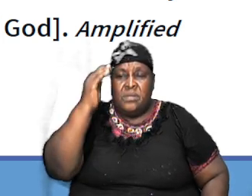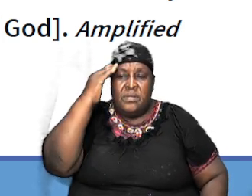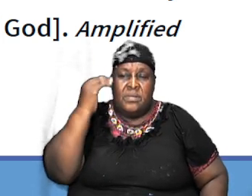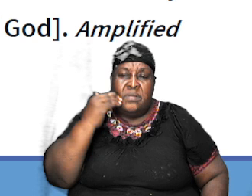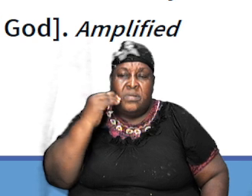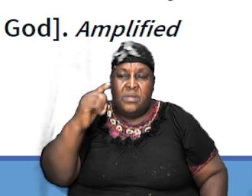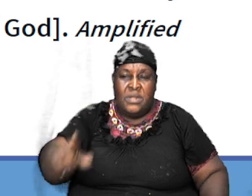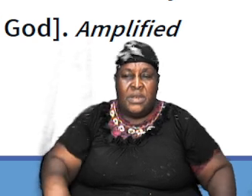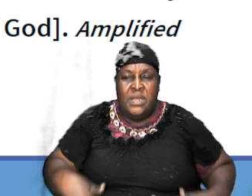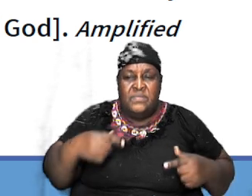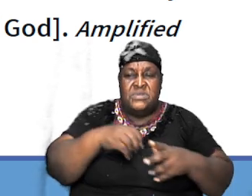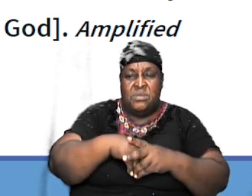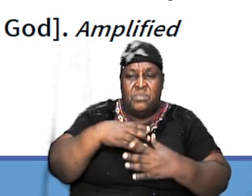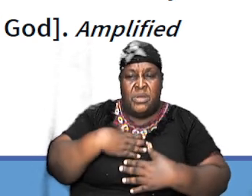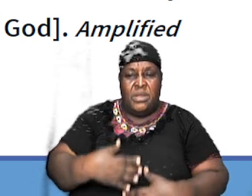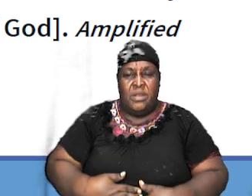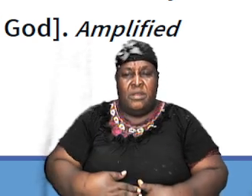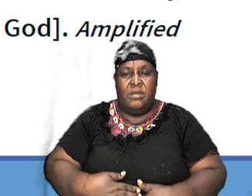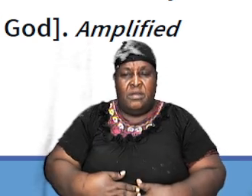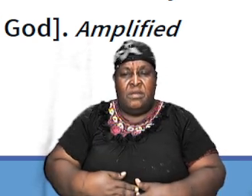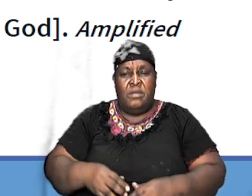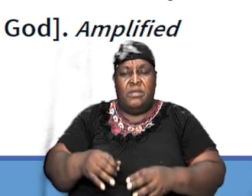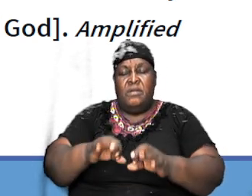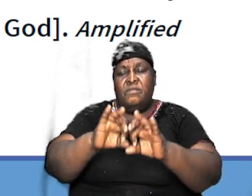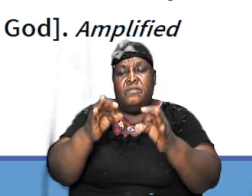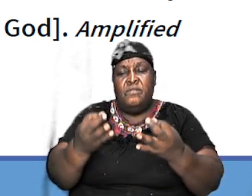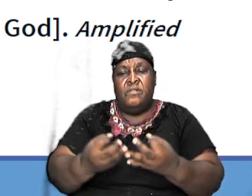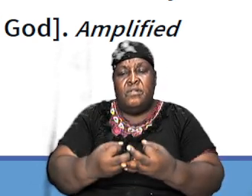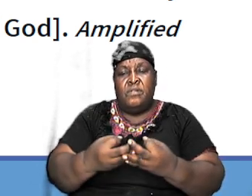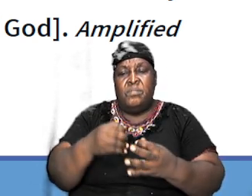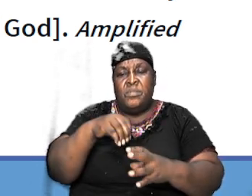Godhead dwells in bodily form,